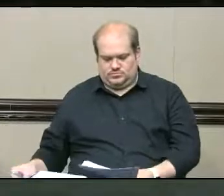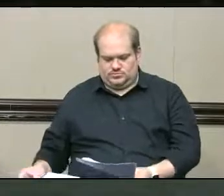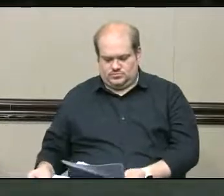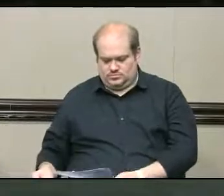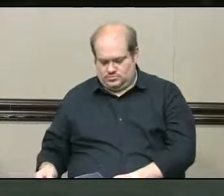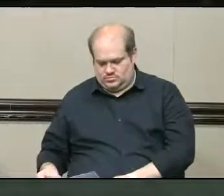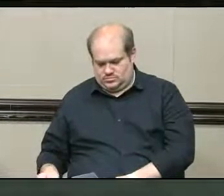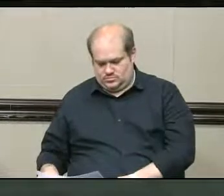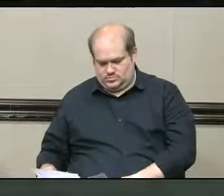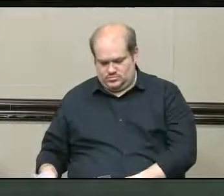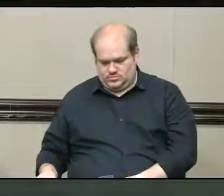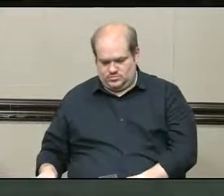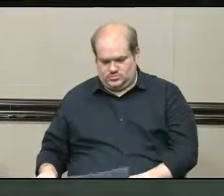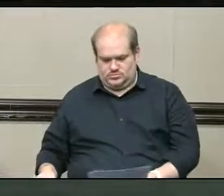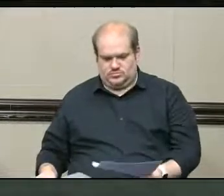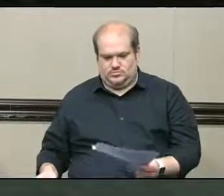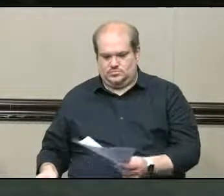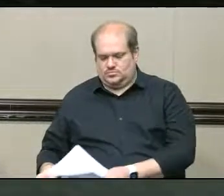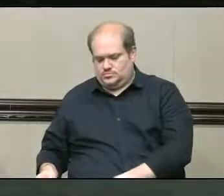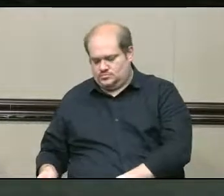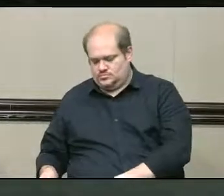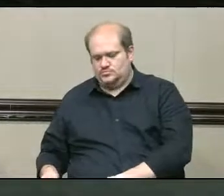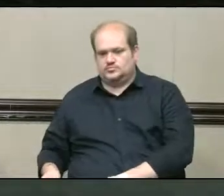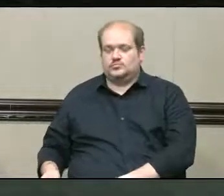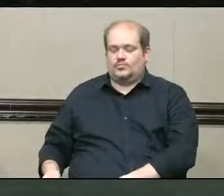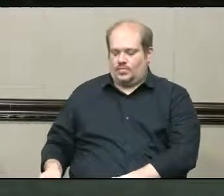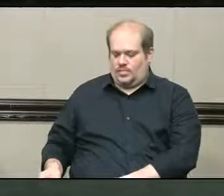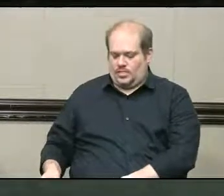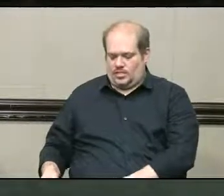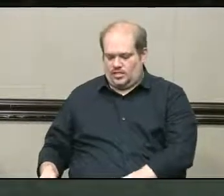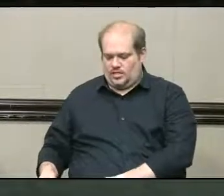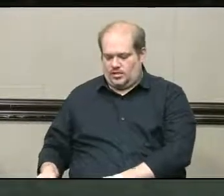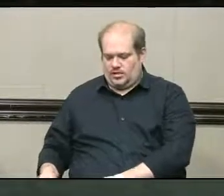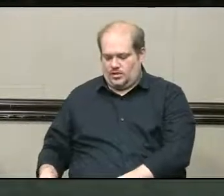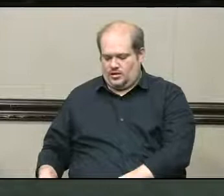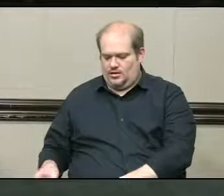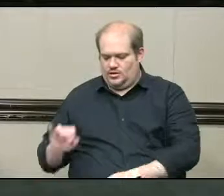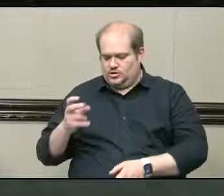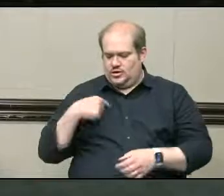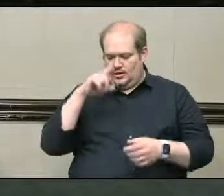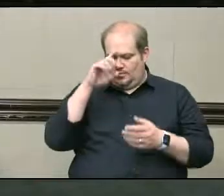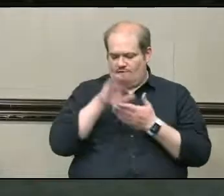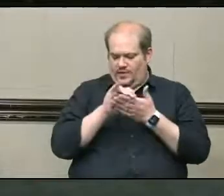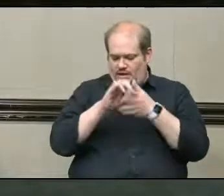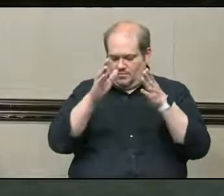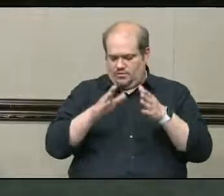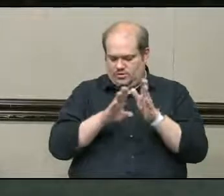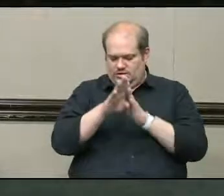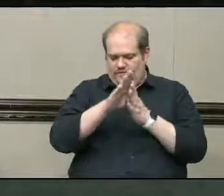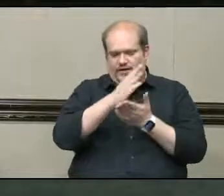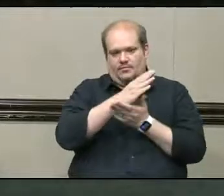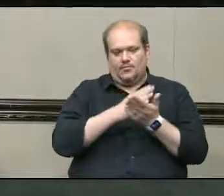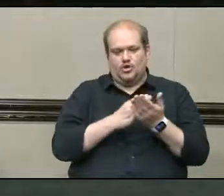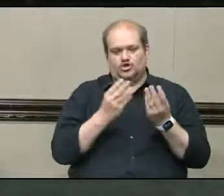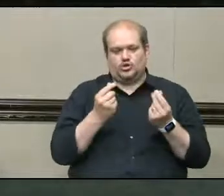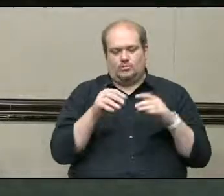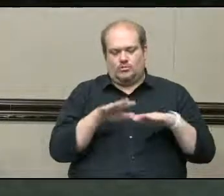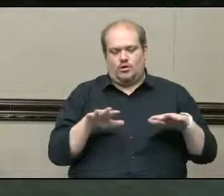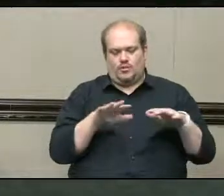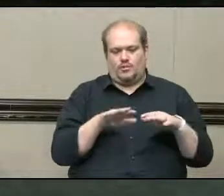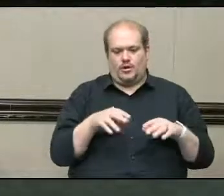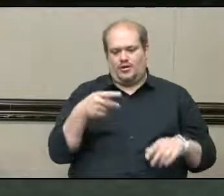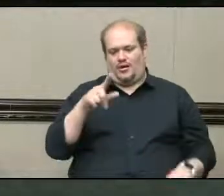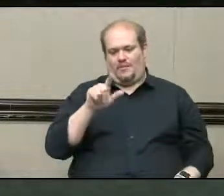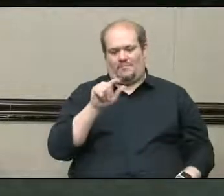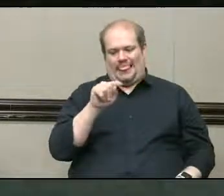John? And I believe this is referring to when someone's developing a parcel of property or a plat